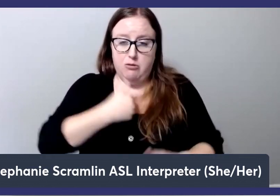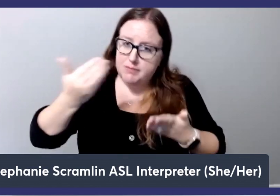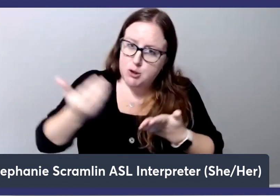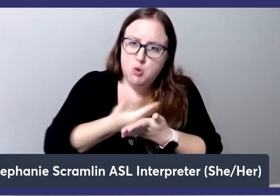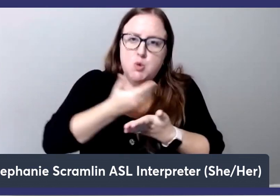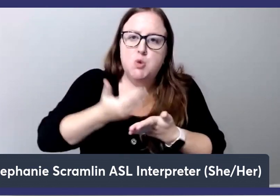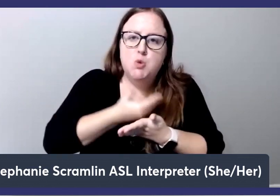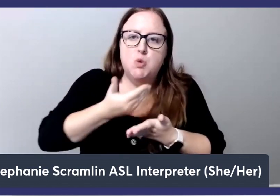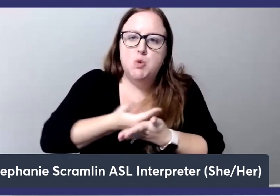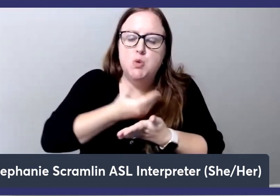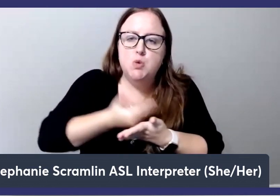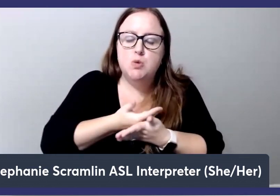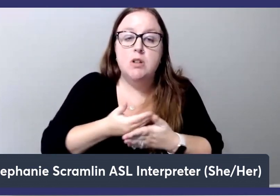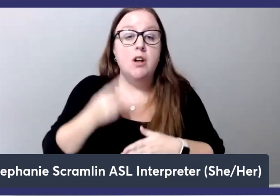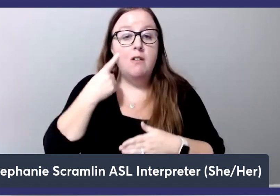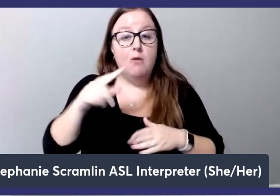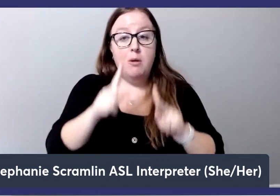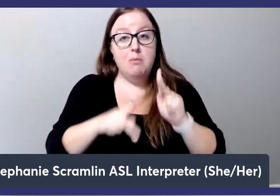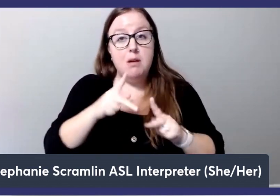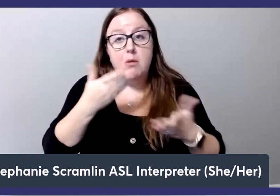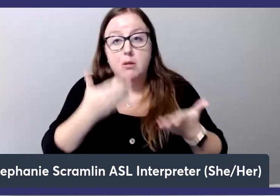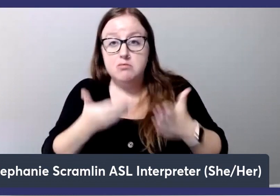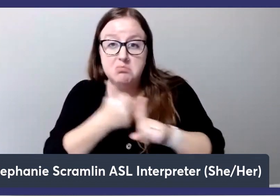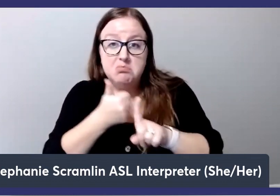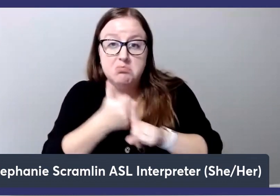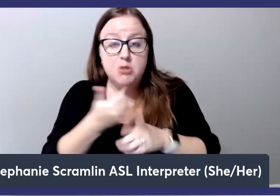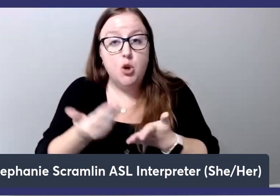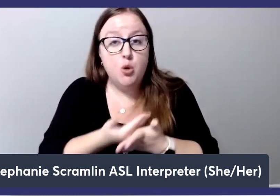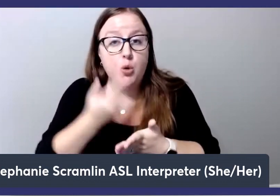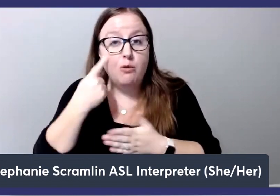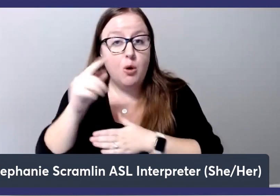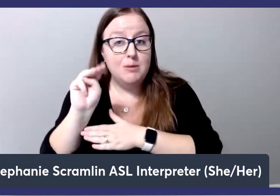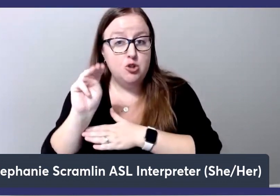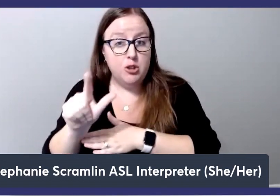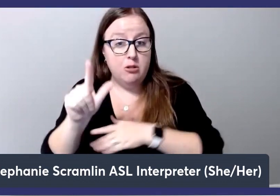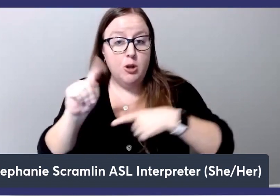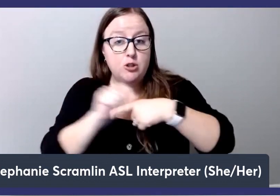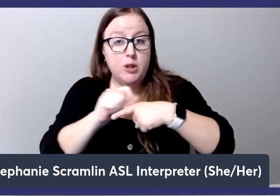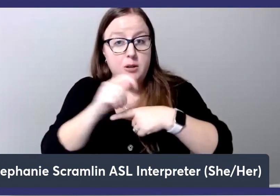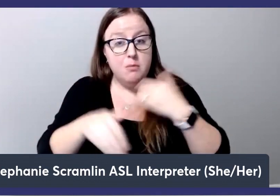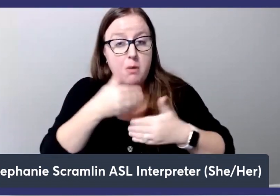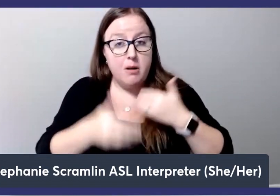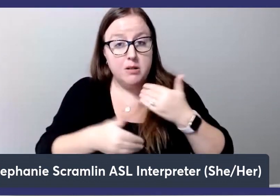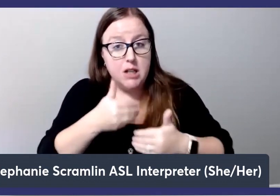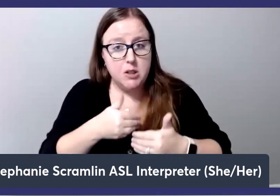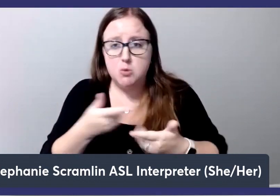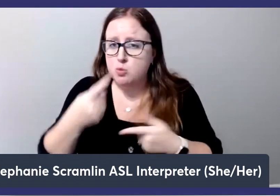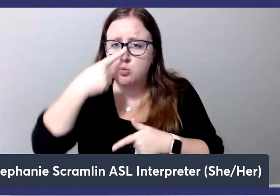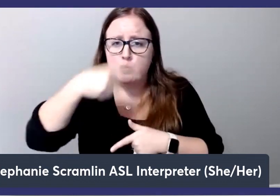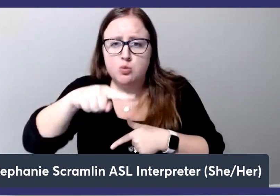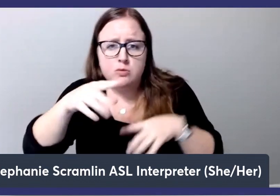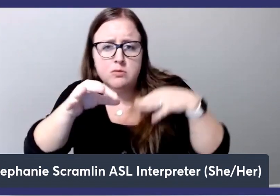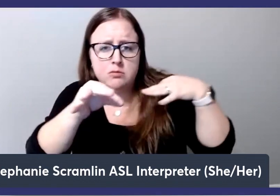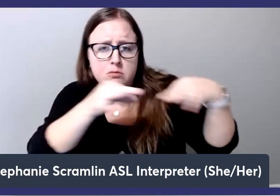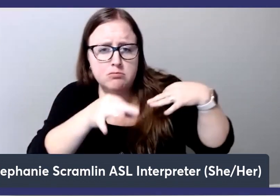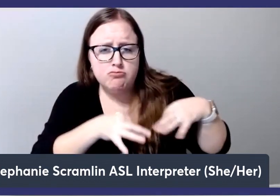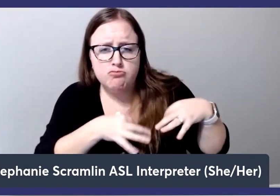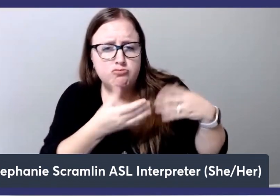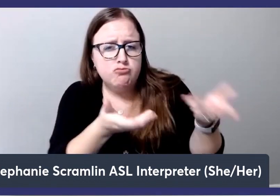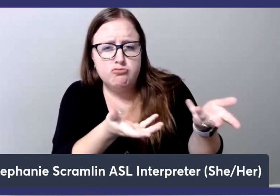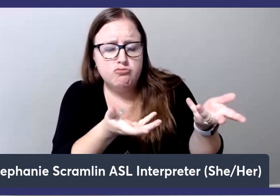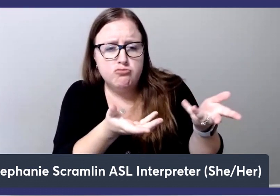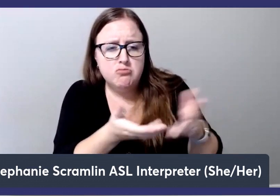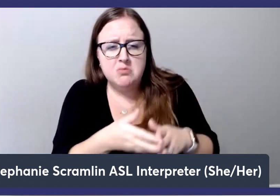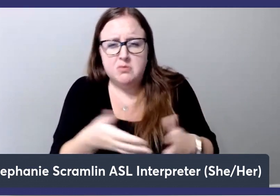it. So for those who are very new to the machine learning training process, can you just explain exactly like what